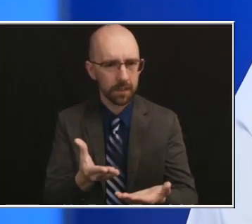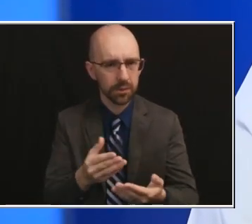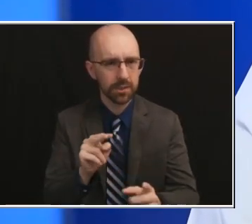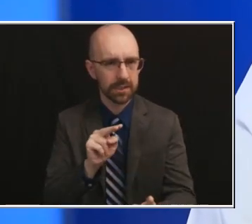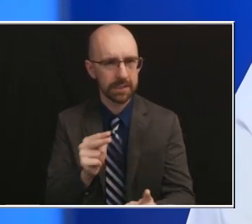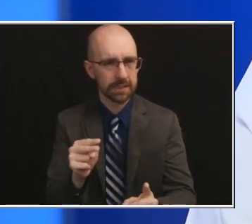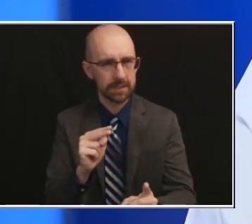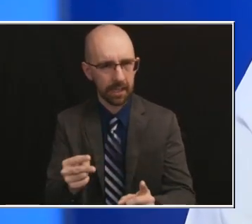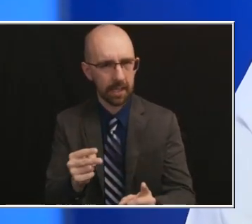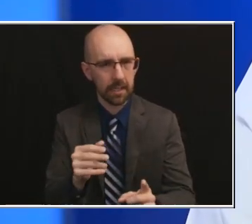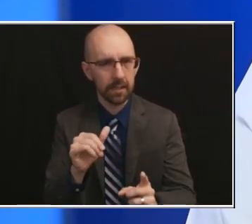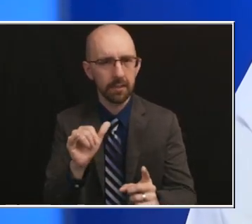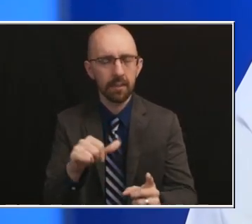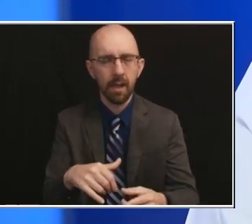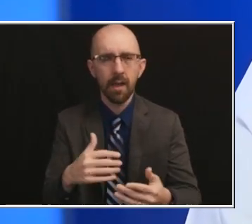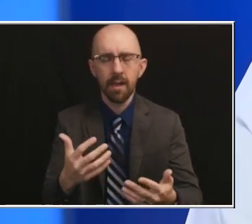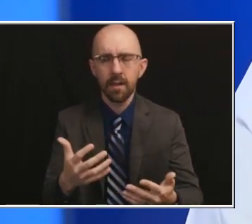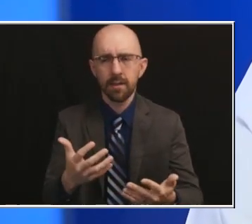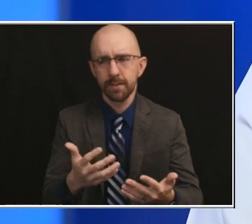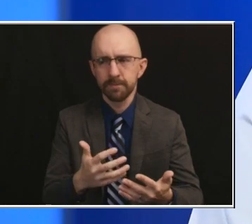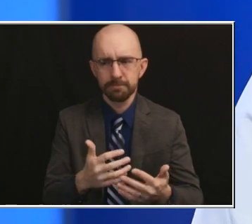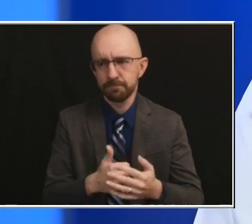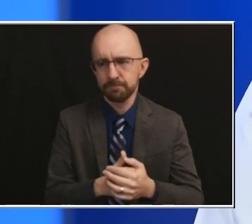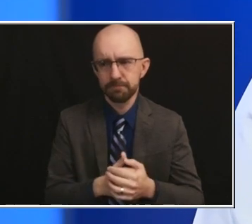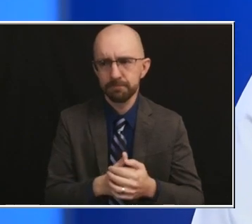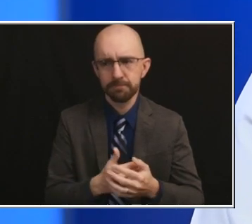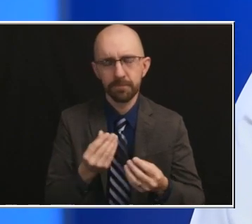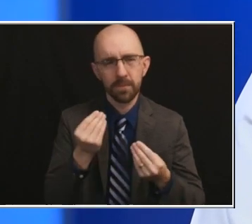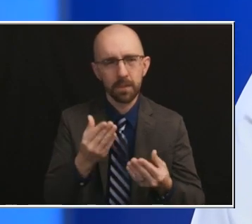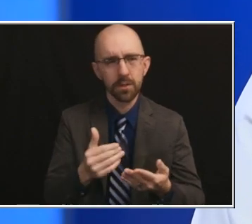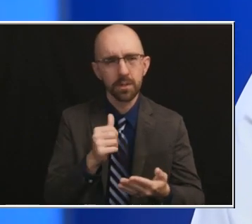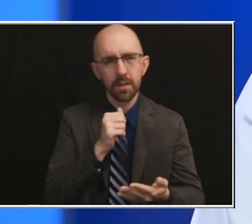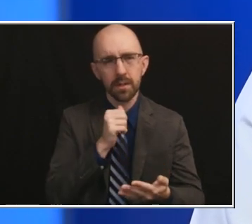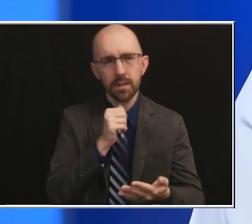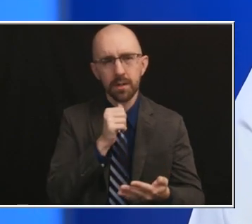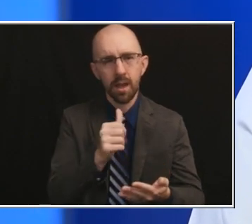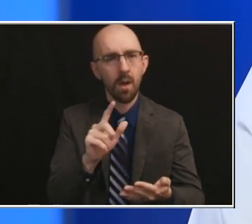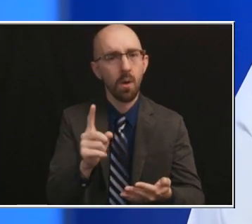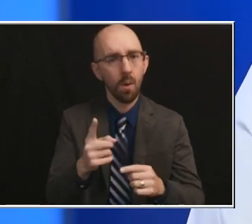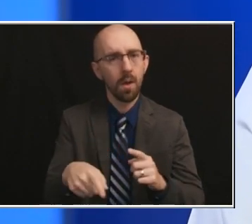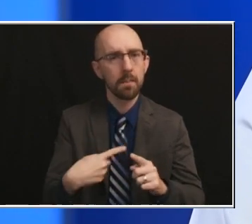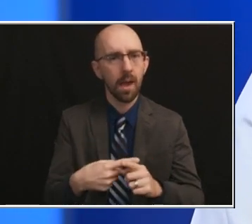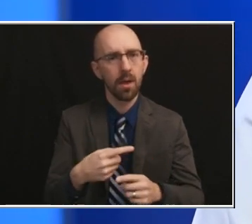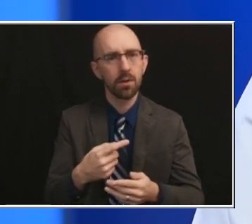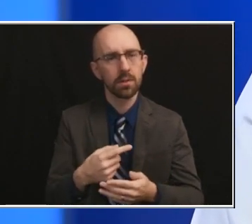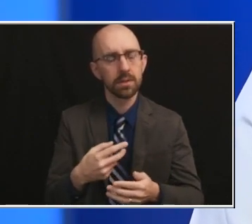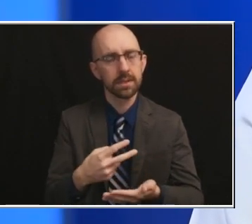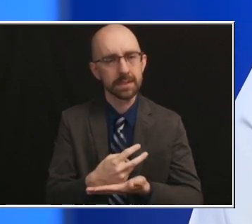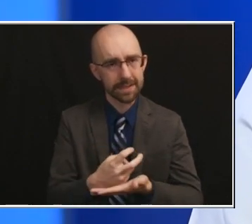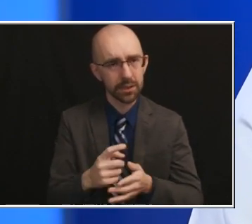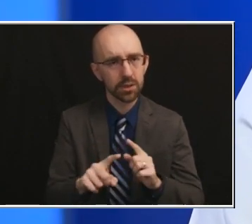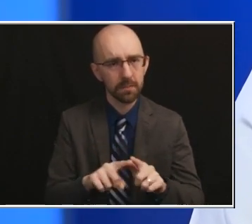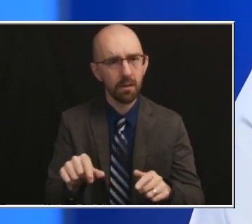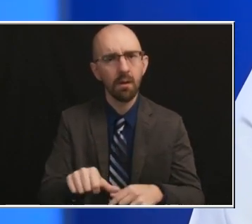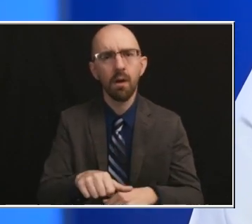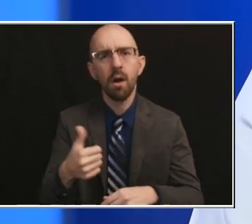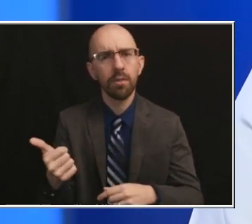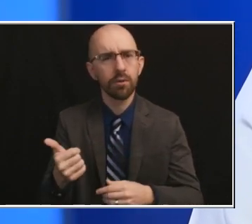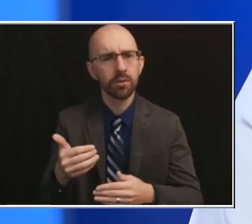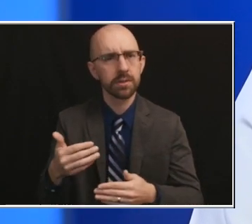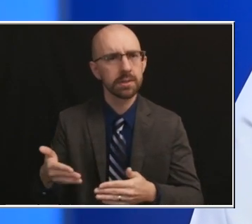that the information not only about seizures but also other side effects